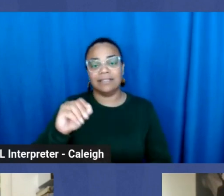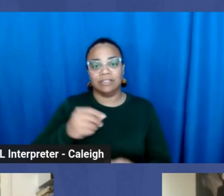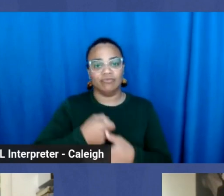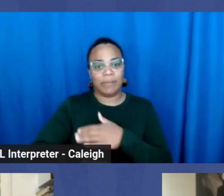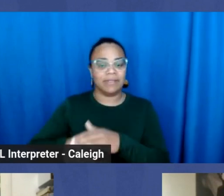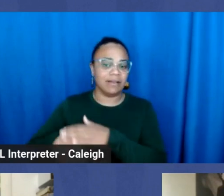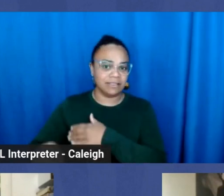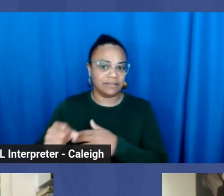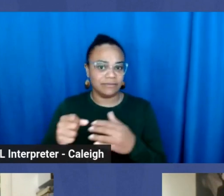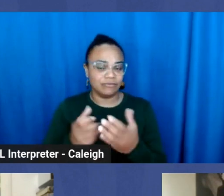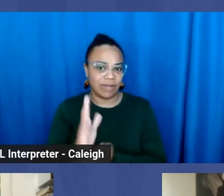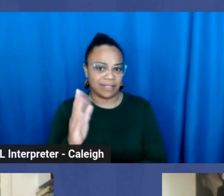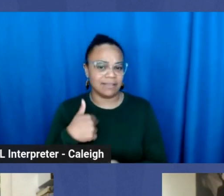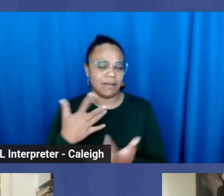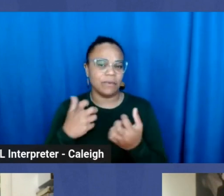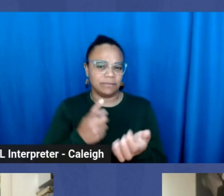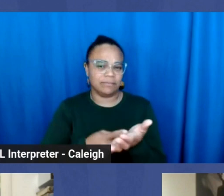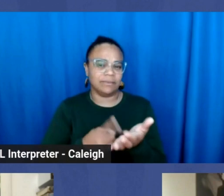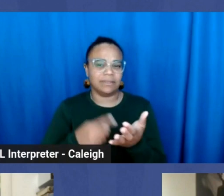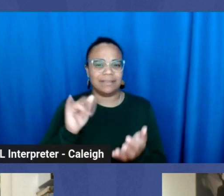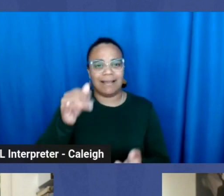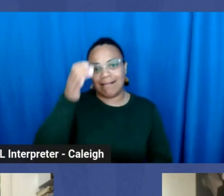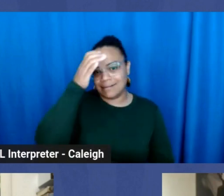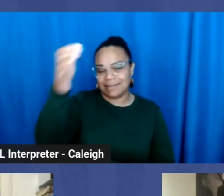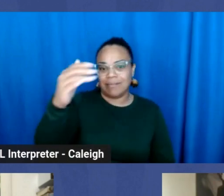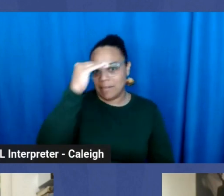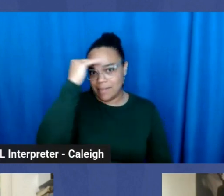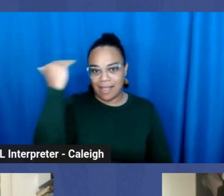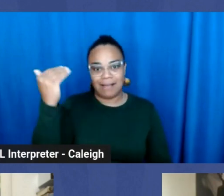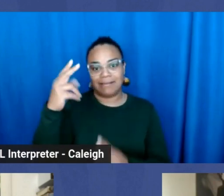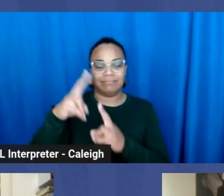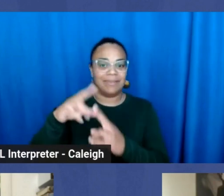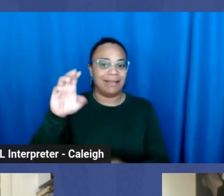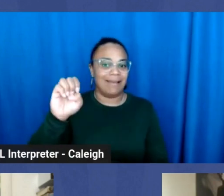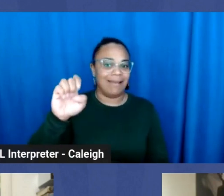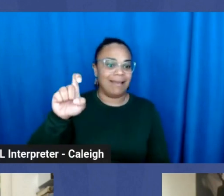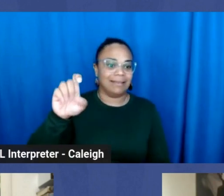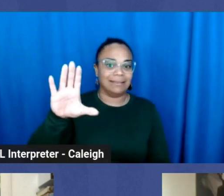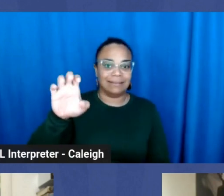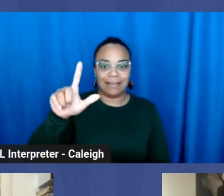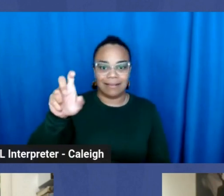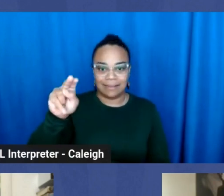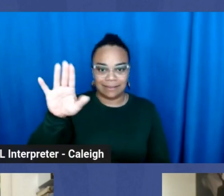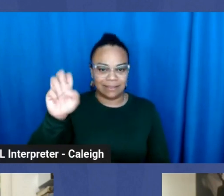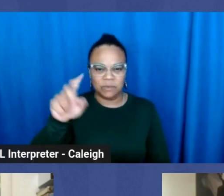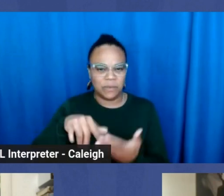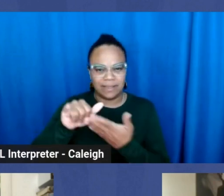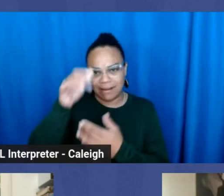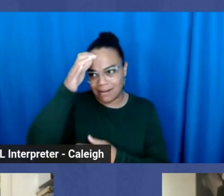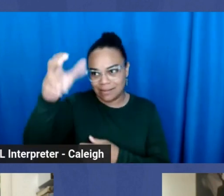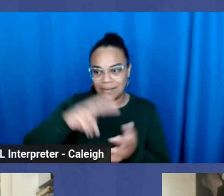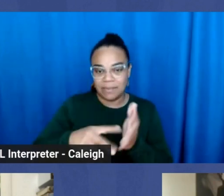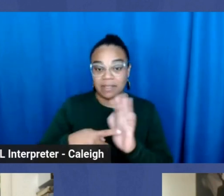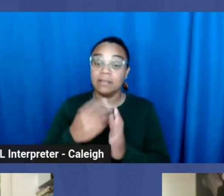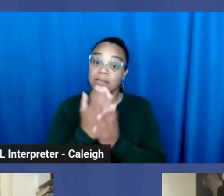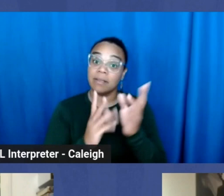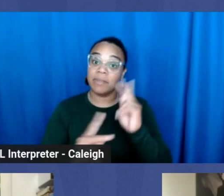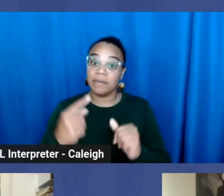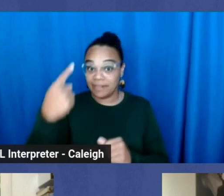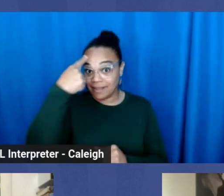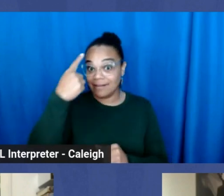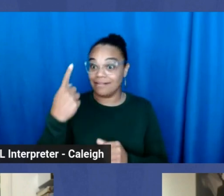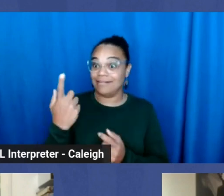this idea of Black excellence and what that means, because some might consider going to